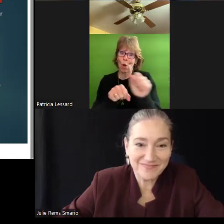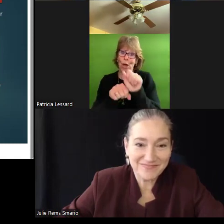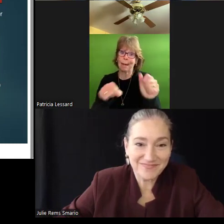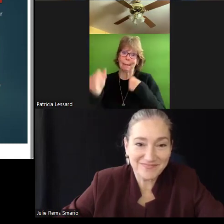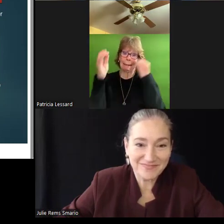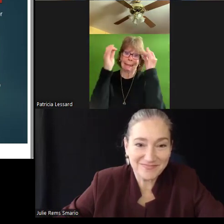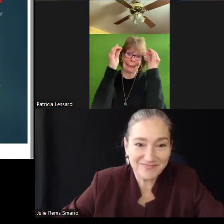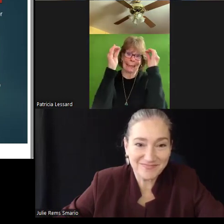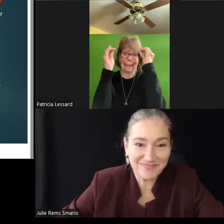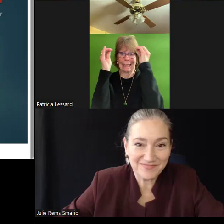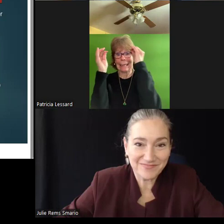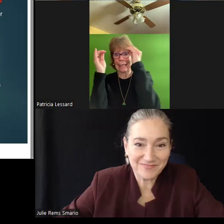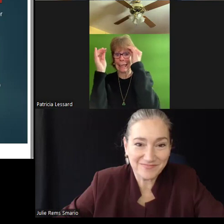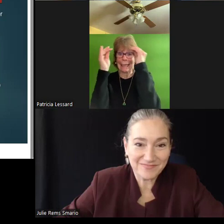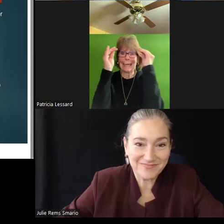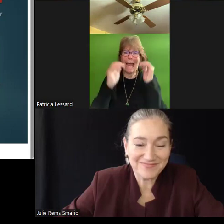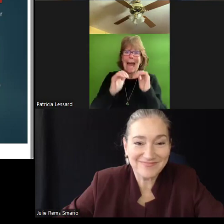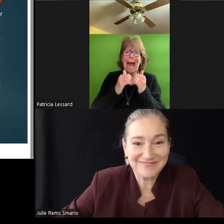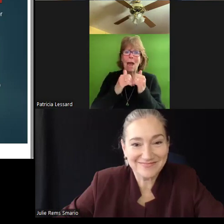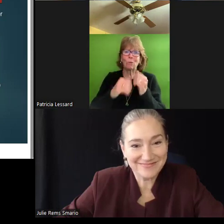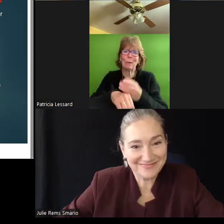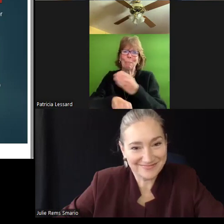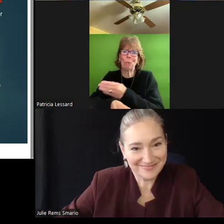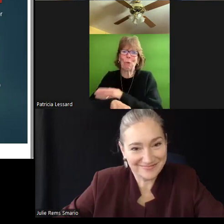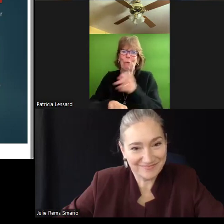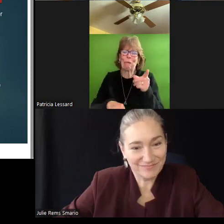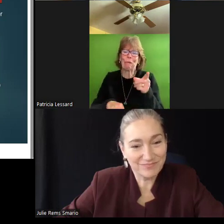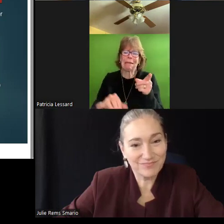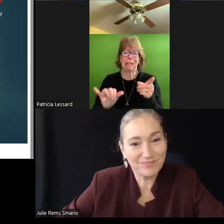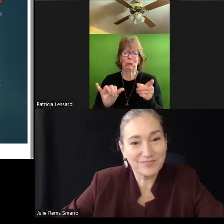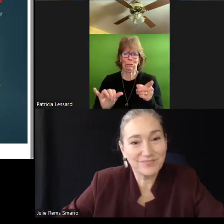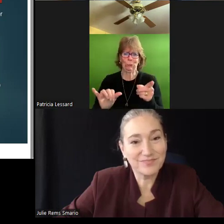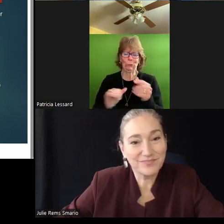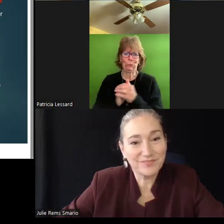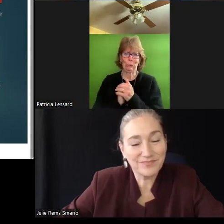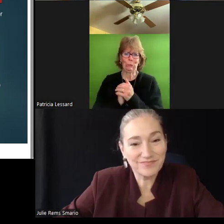and trying to work on improving this. And I think if we